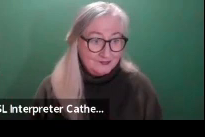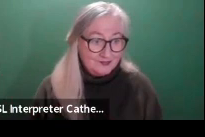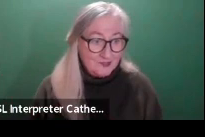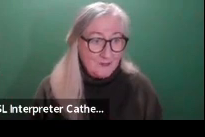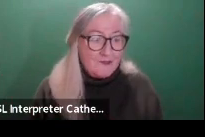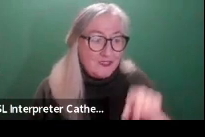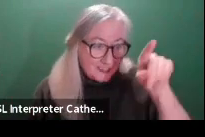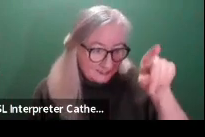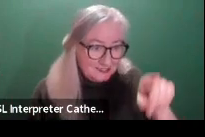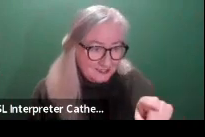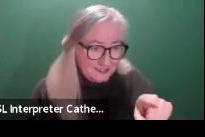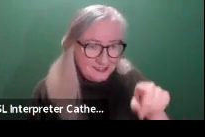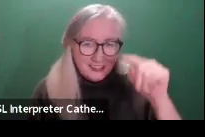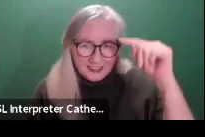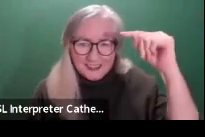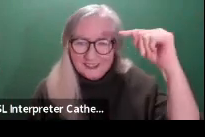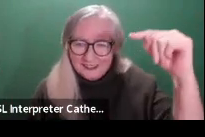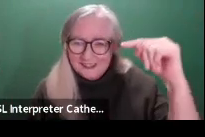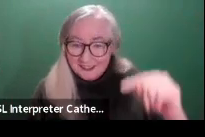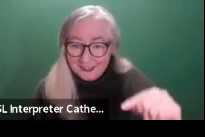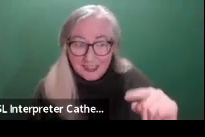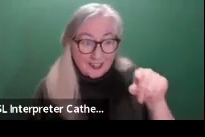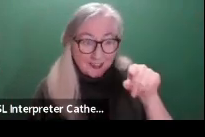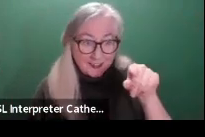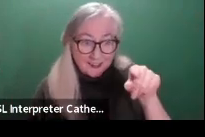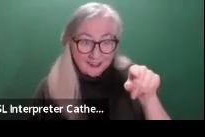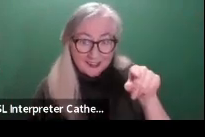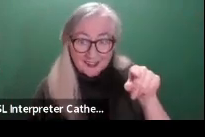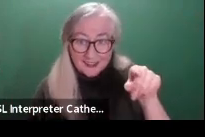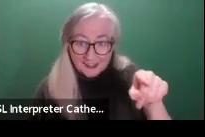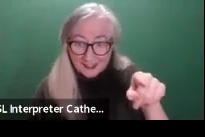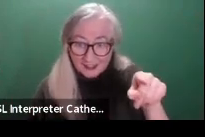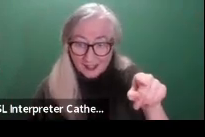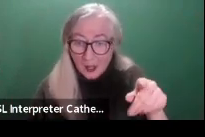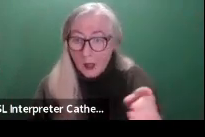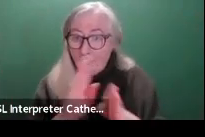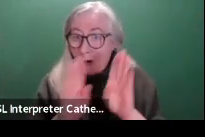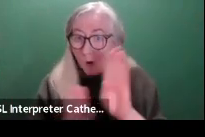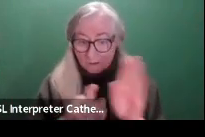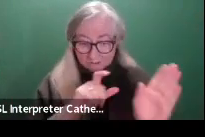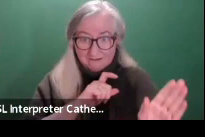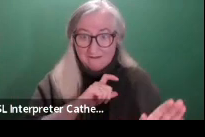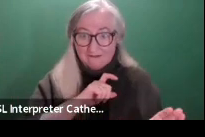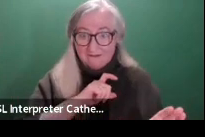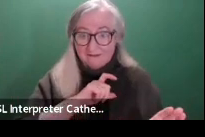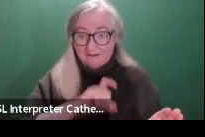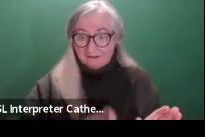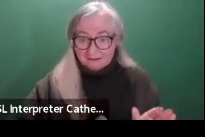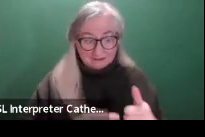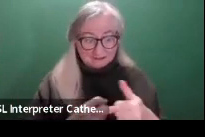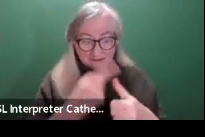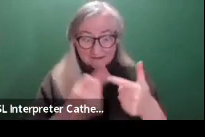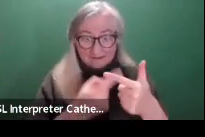Yeah, and again, so then this then can lead to a loss of confidence.